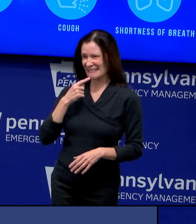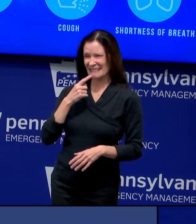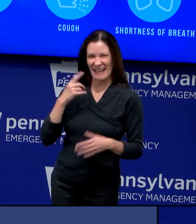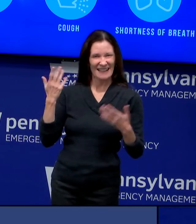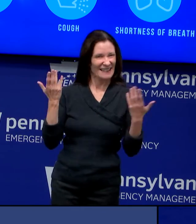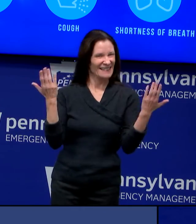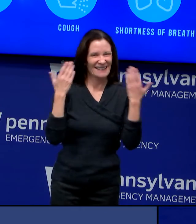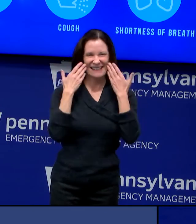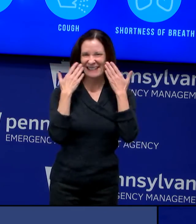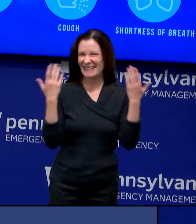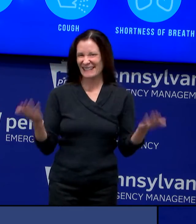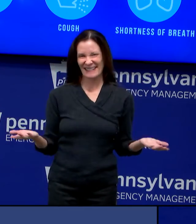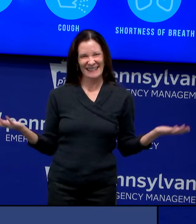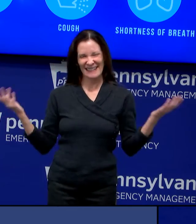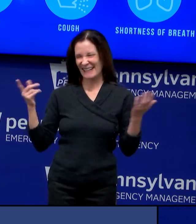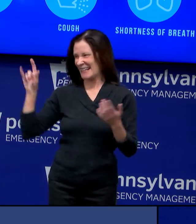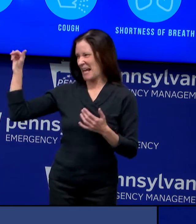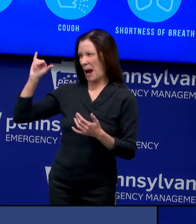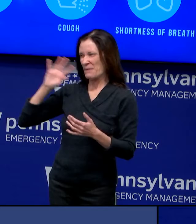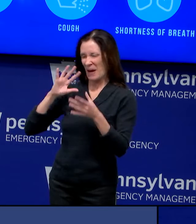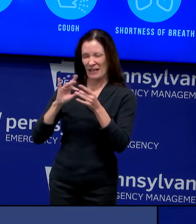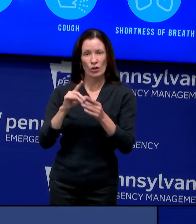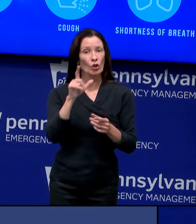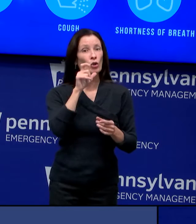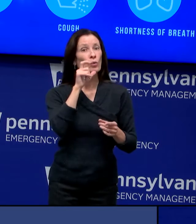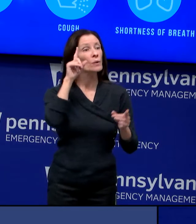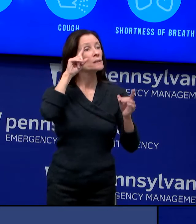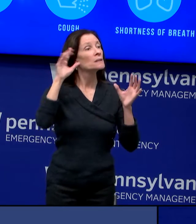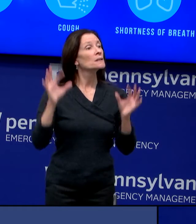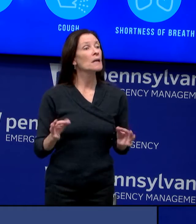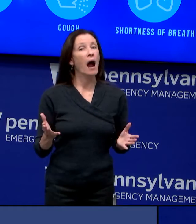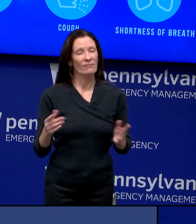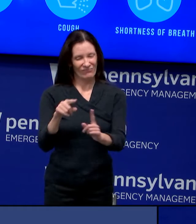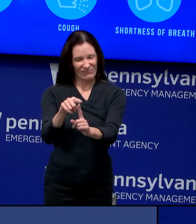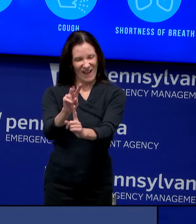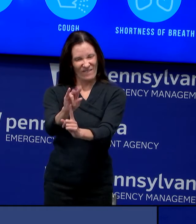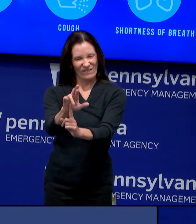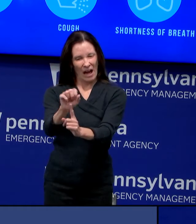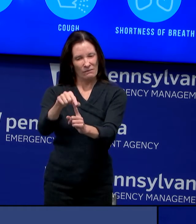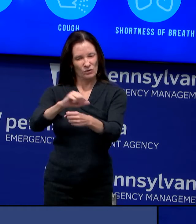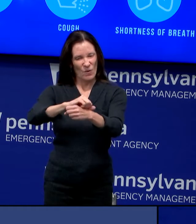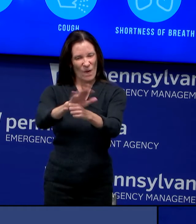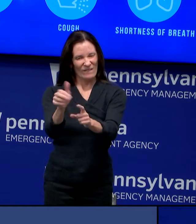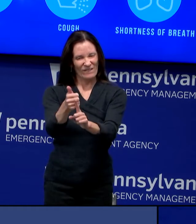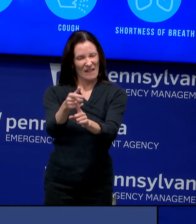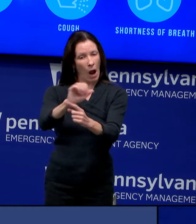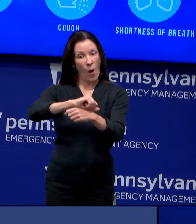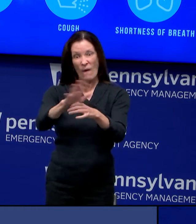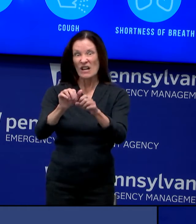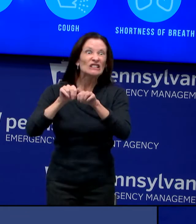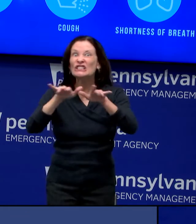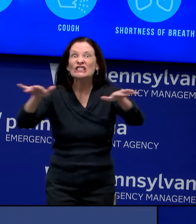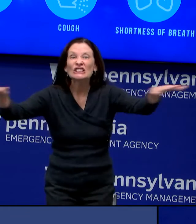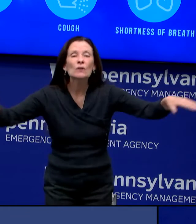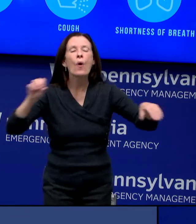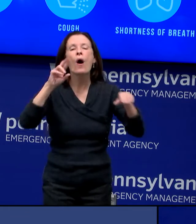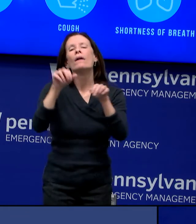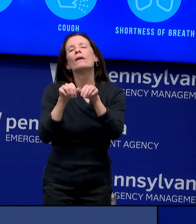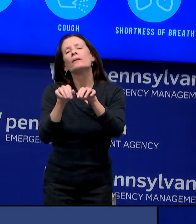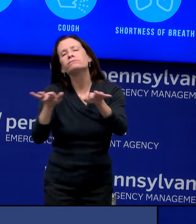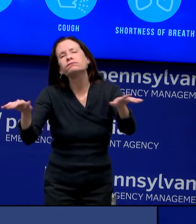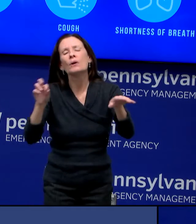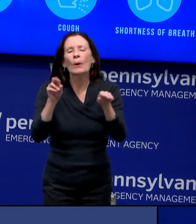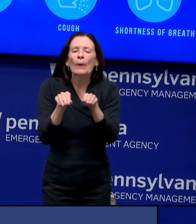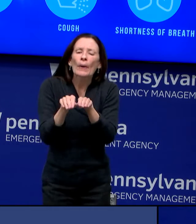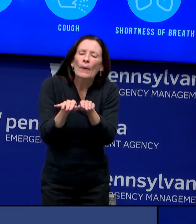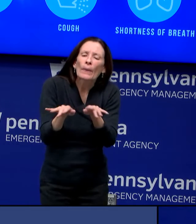We will get there, but we don't know when. And then also WPVI is asking, can you address whether kids' camps and kids' summer sports will reopen